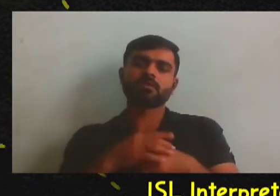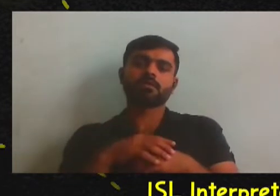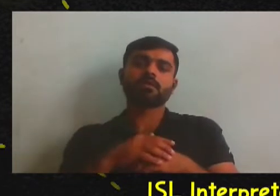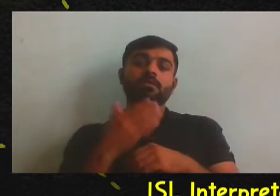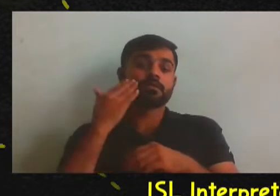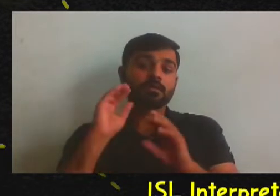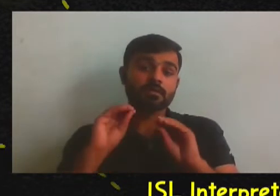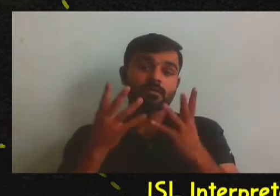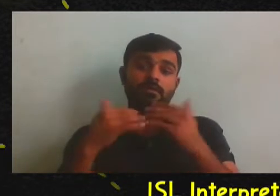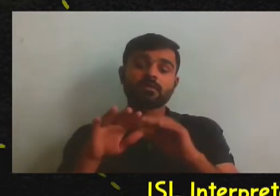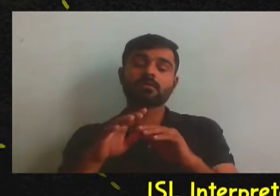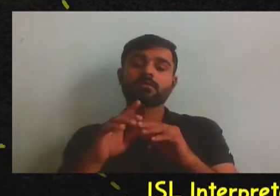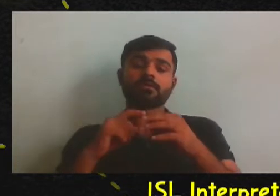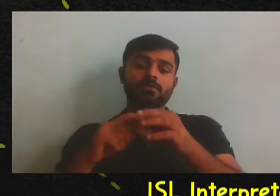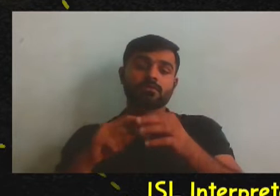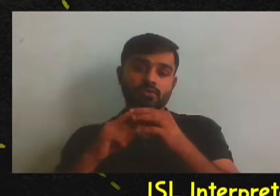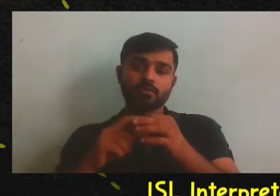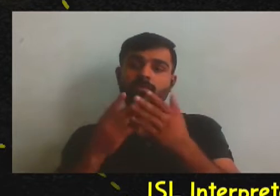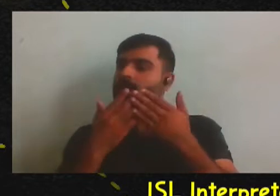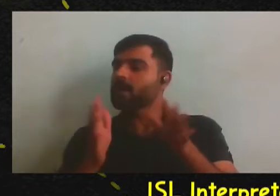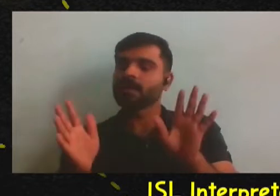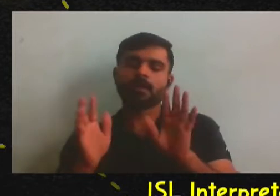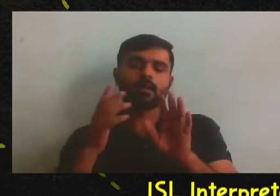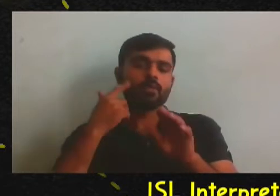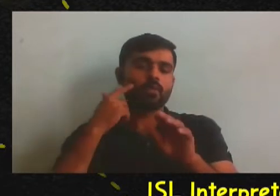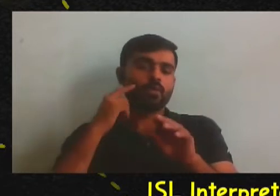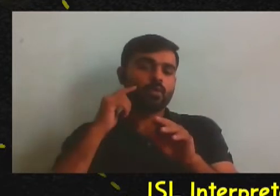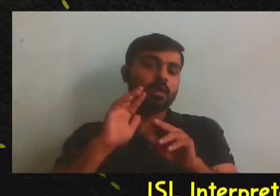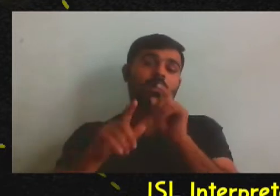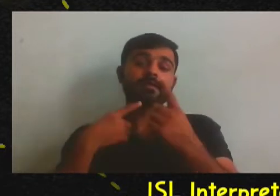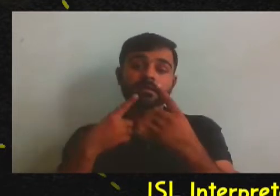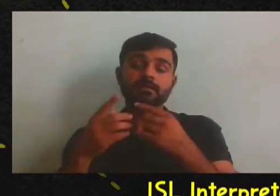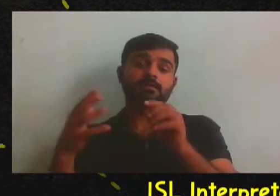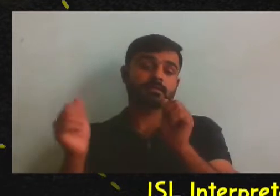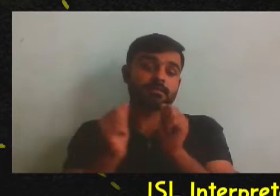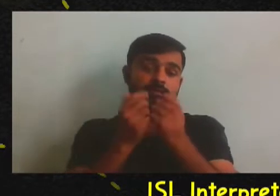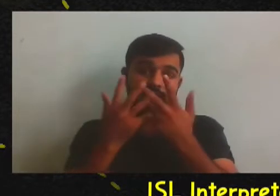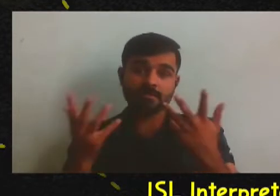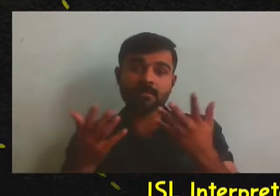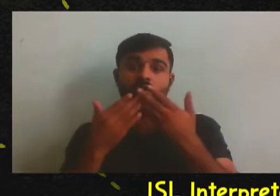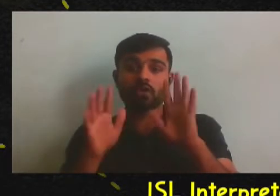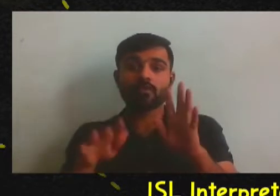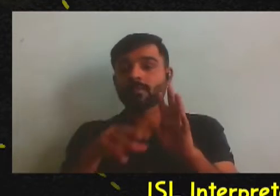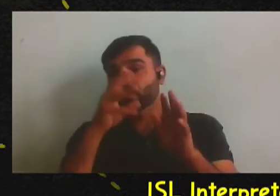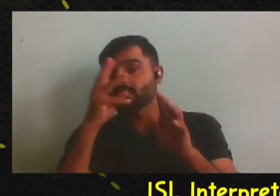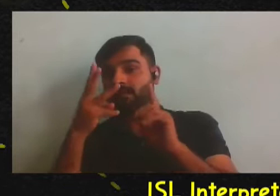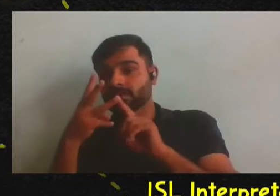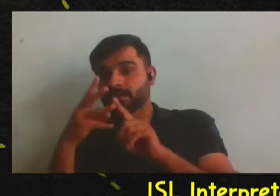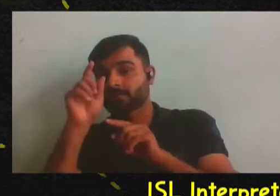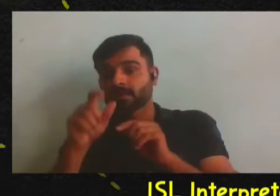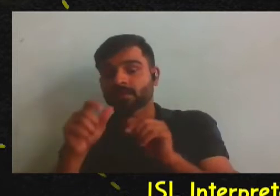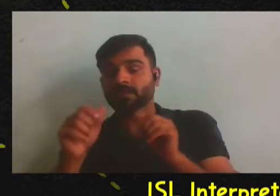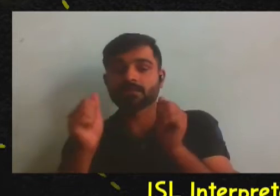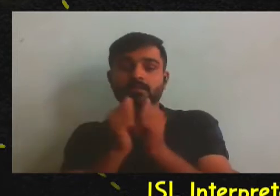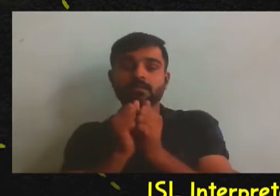started, the questions were very generic. And even when they were about intimate things, it was often the third person question. I think one of the things